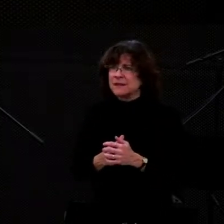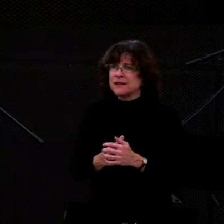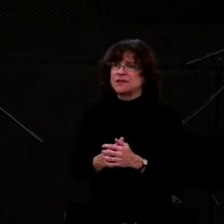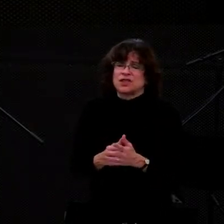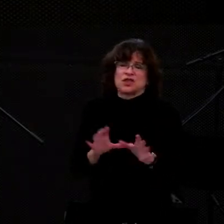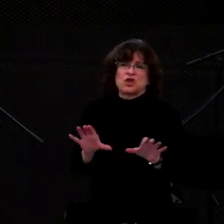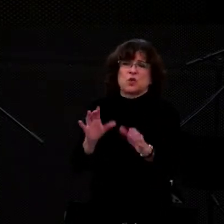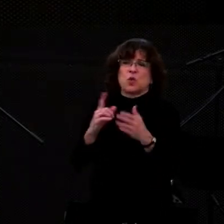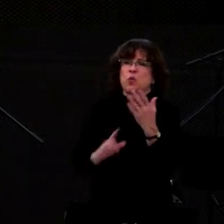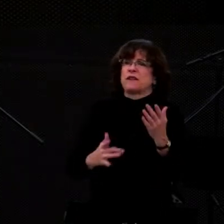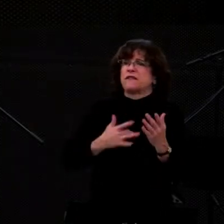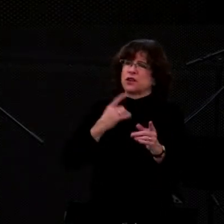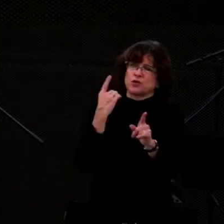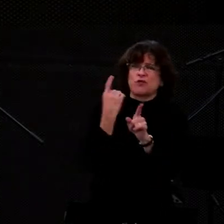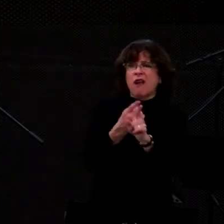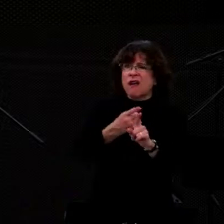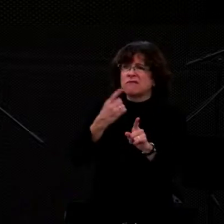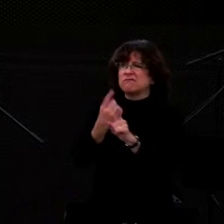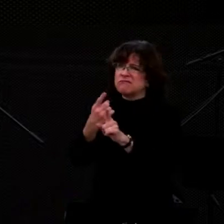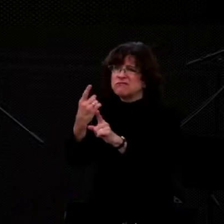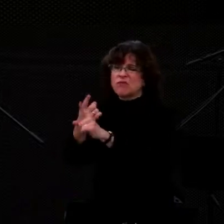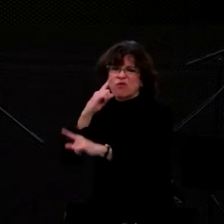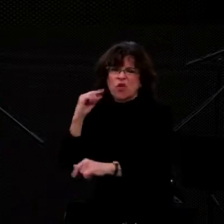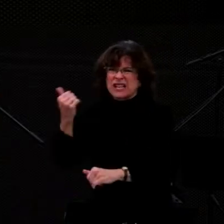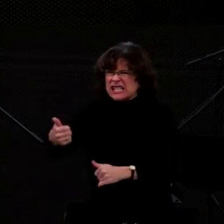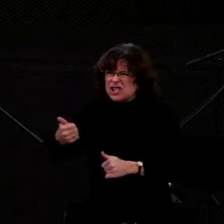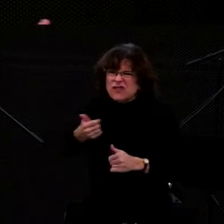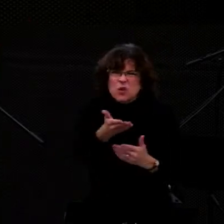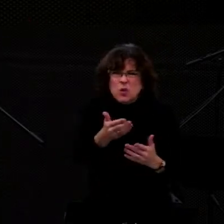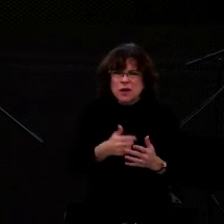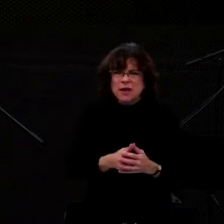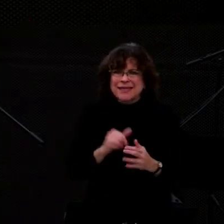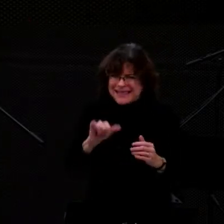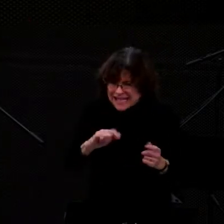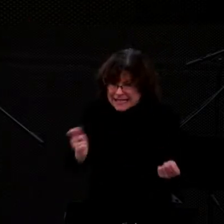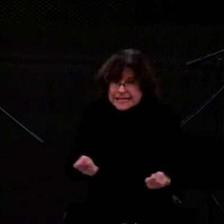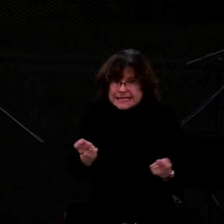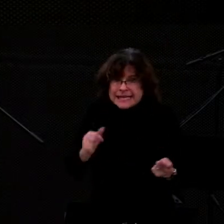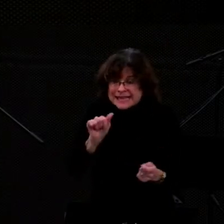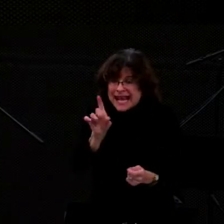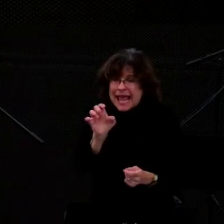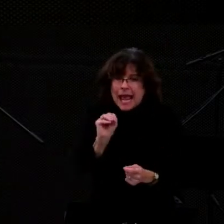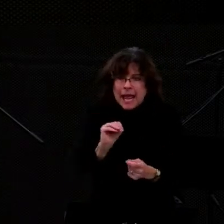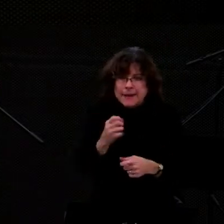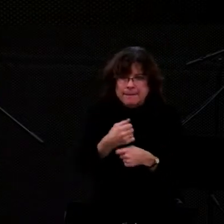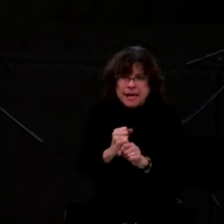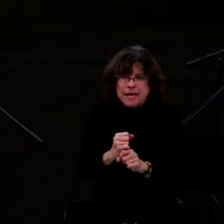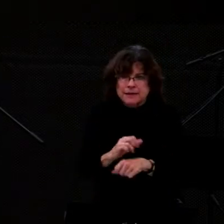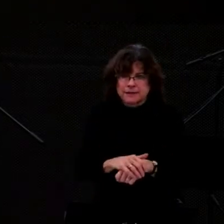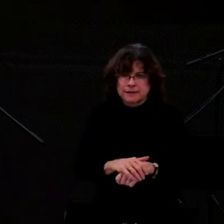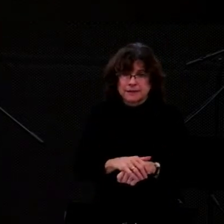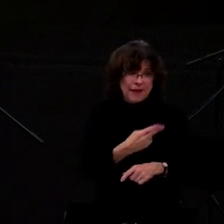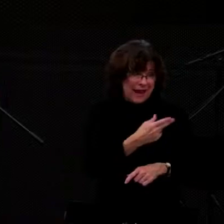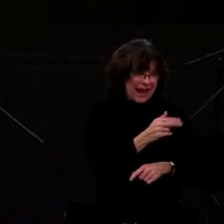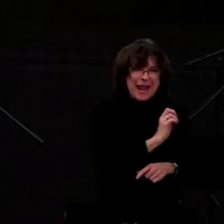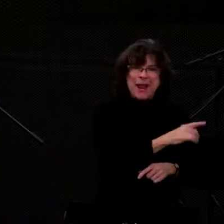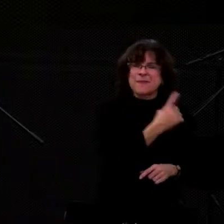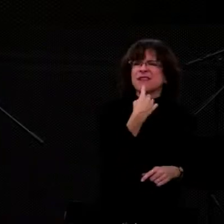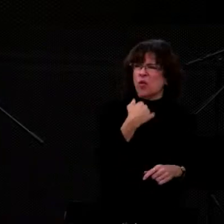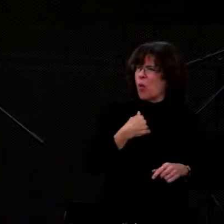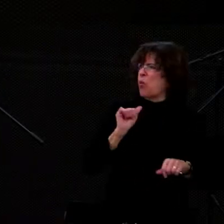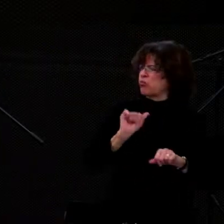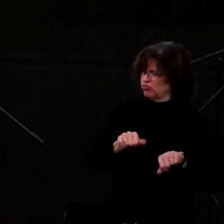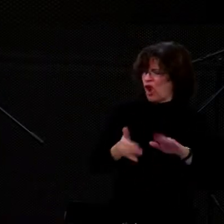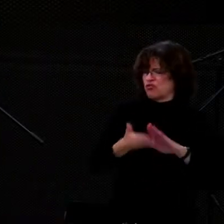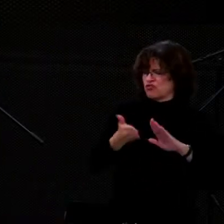whatever feels right to us? It's the exact sin that Adam committed. That's the exact thing that Haman thinks. I can run the show